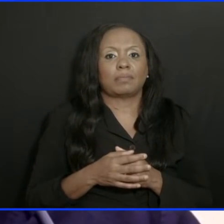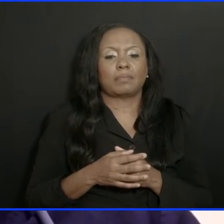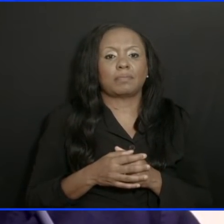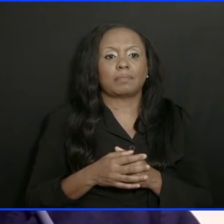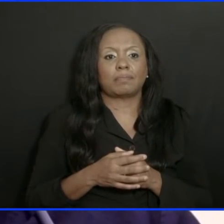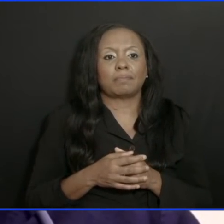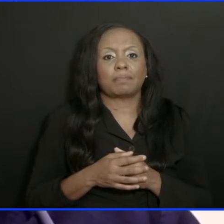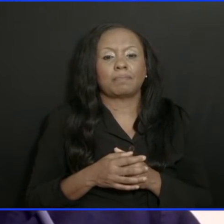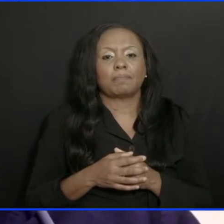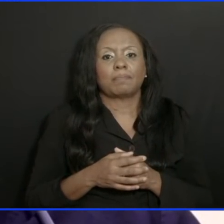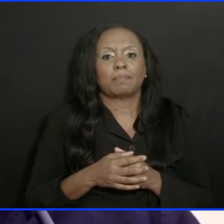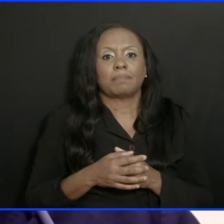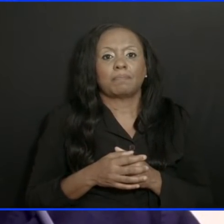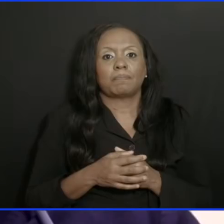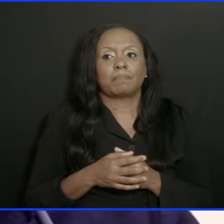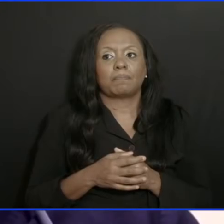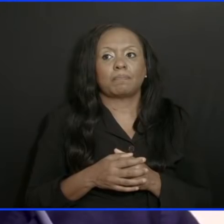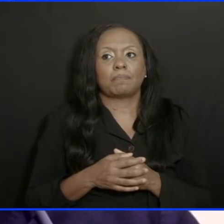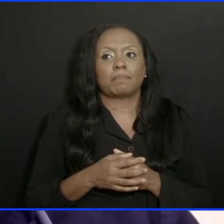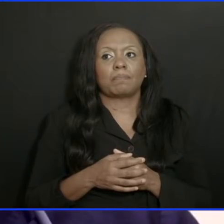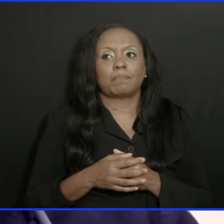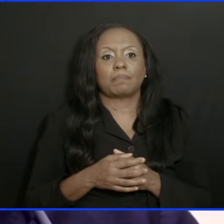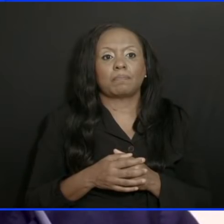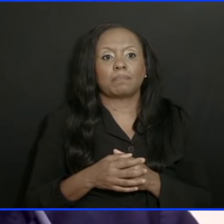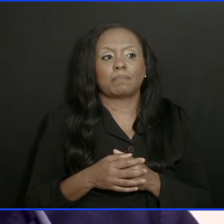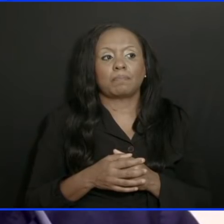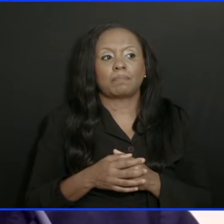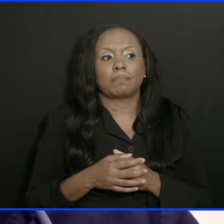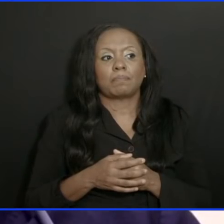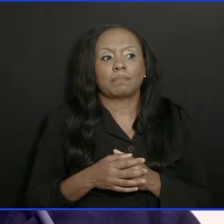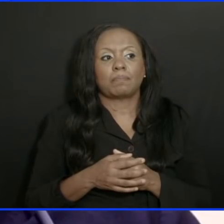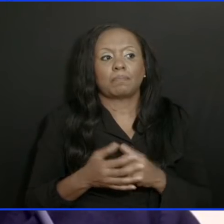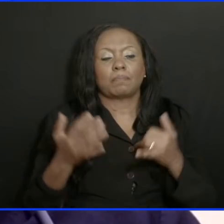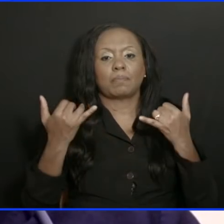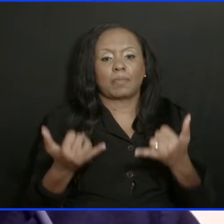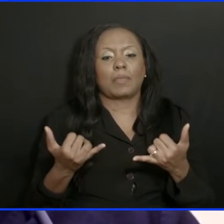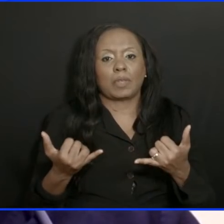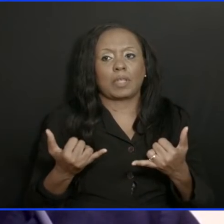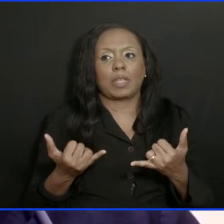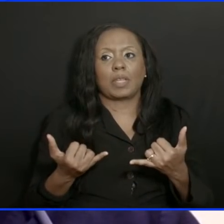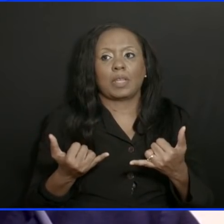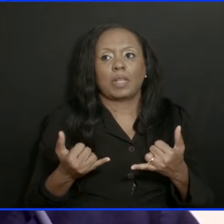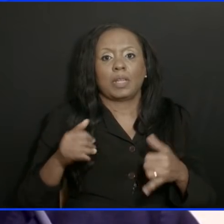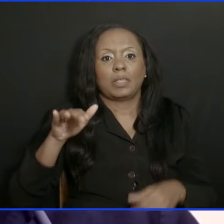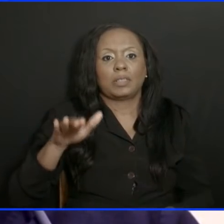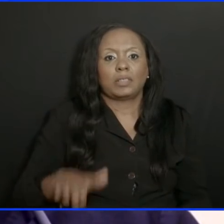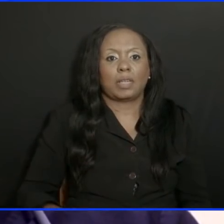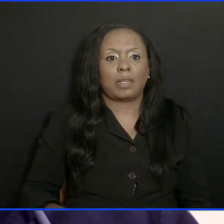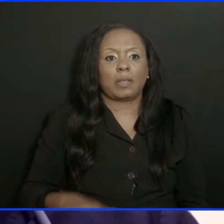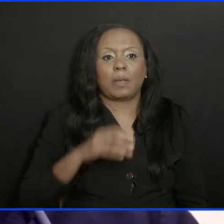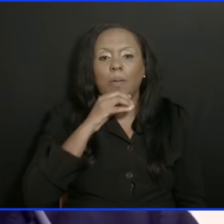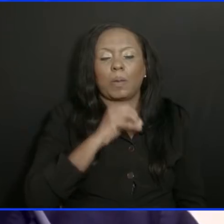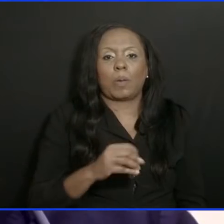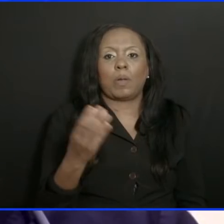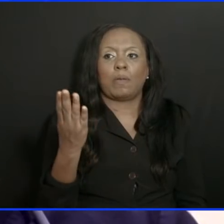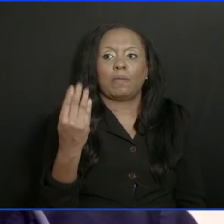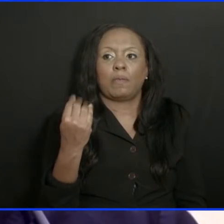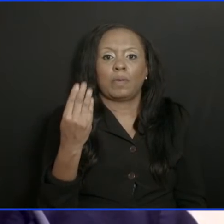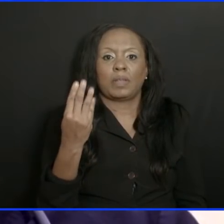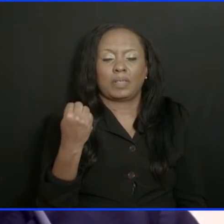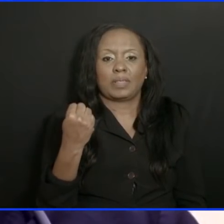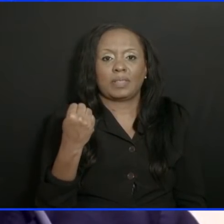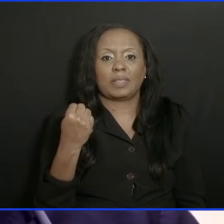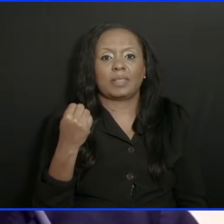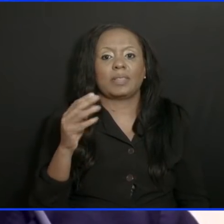lost a young child at our Enmore facility. Who was the age of 14, who had